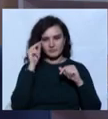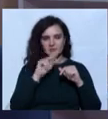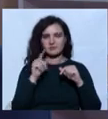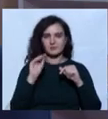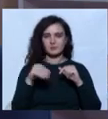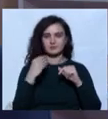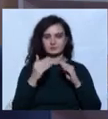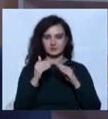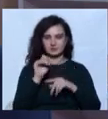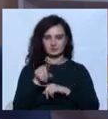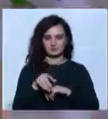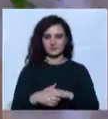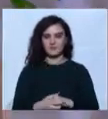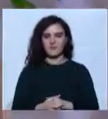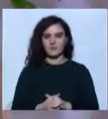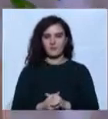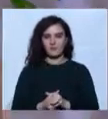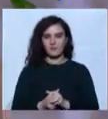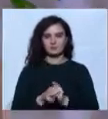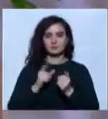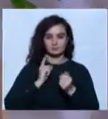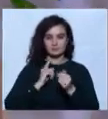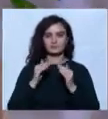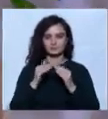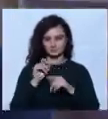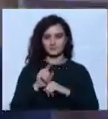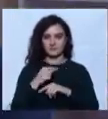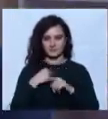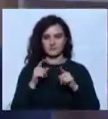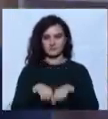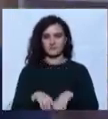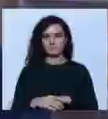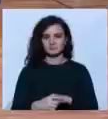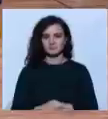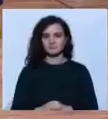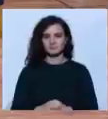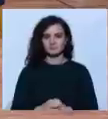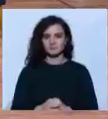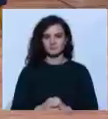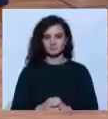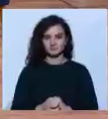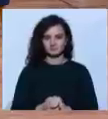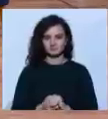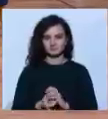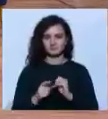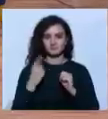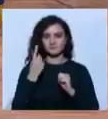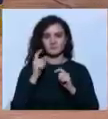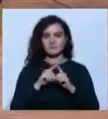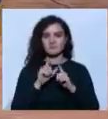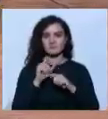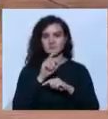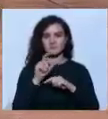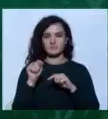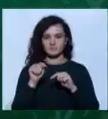and giving you some homework. I'm looking forward to the homework. Oh, me too. Now, our first